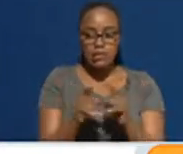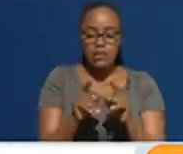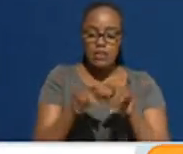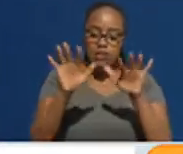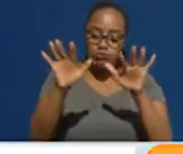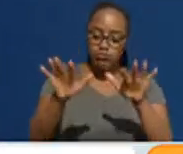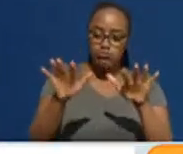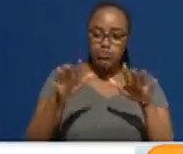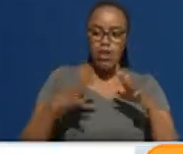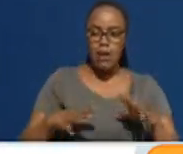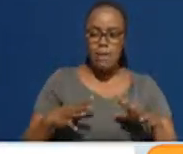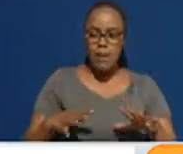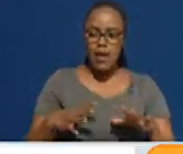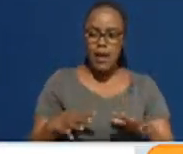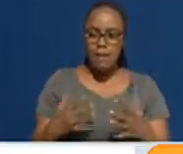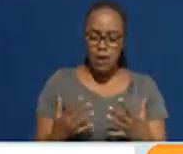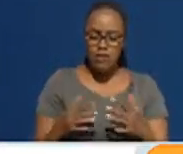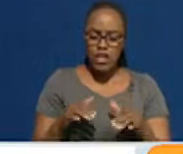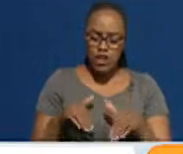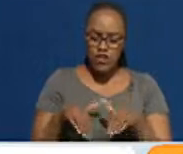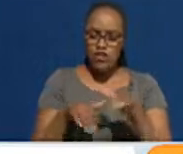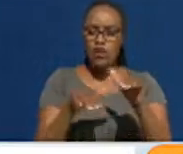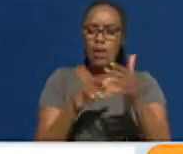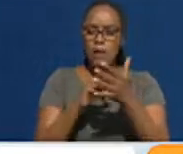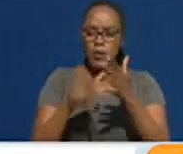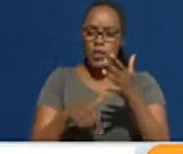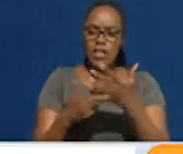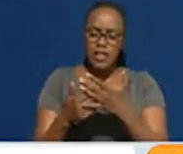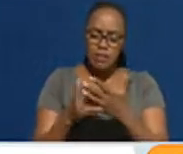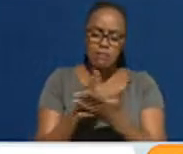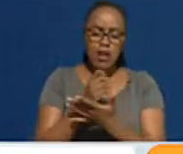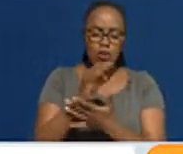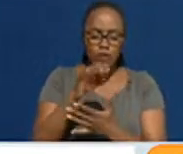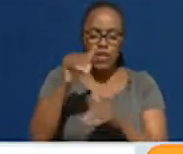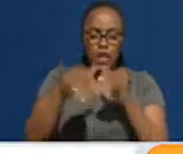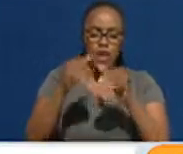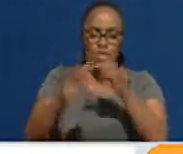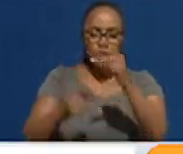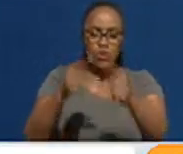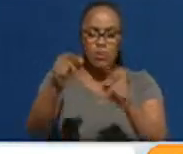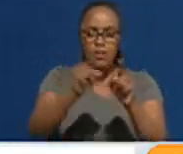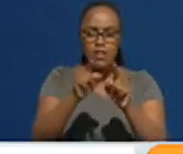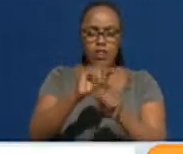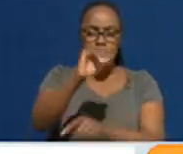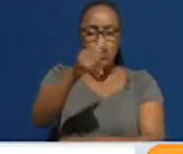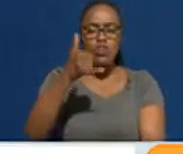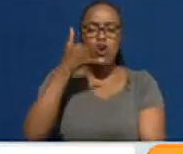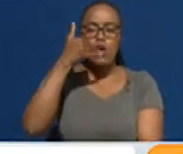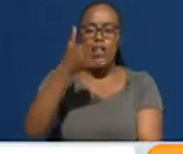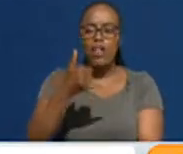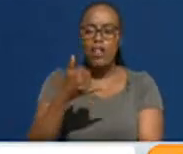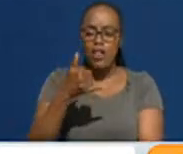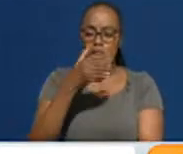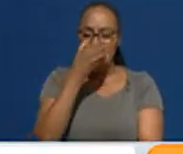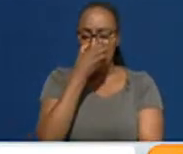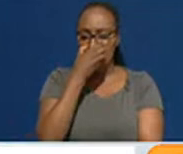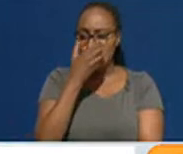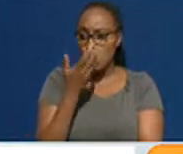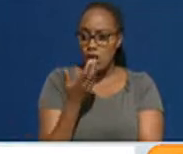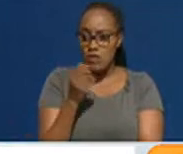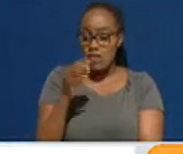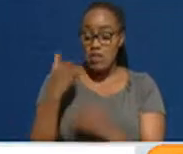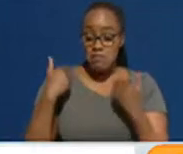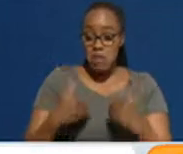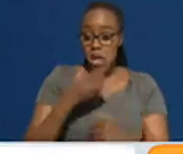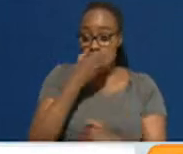people, you know, and pursue it, that this is part of the electoral process, and also give a call to William Ruto. If it was